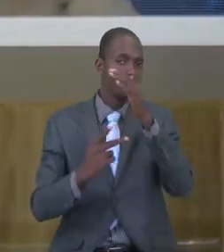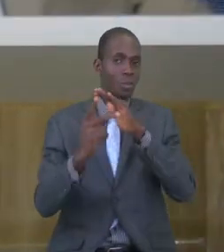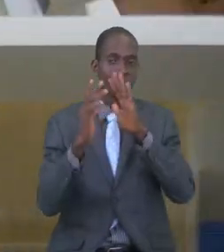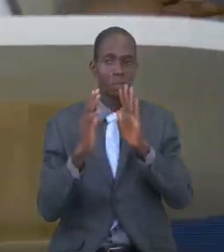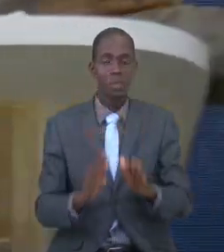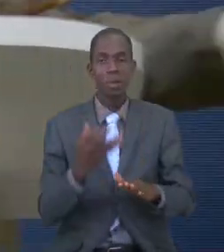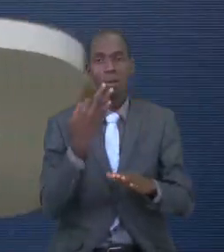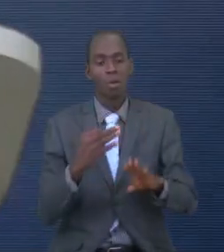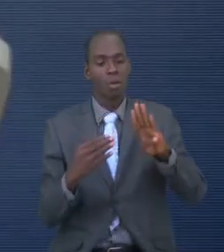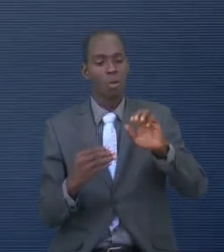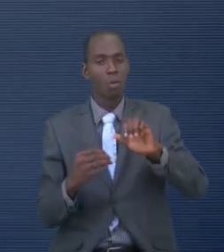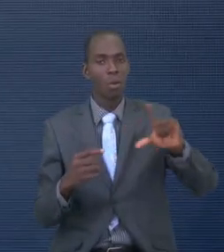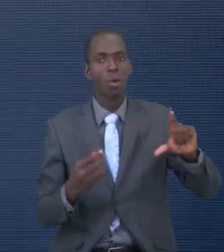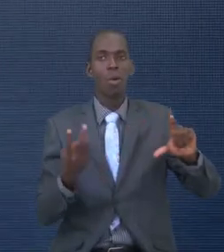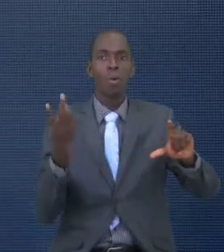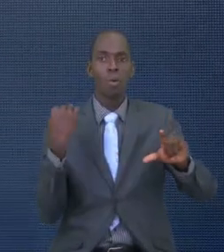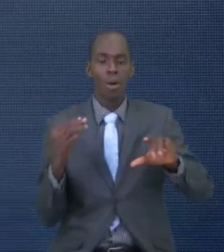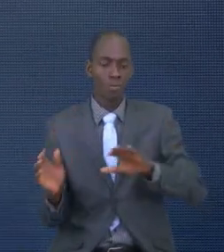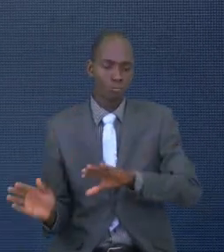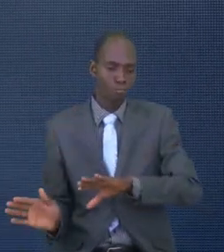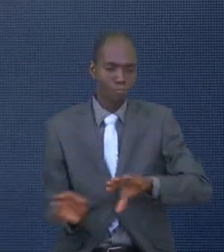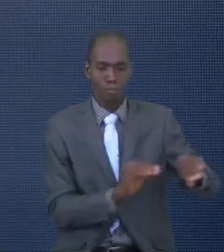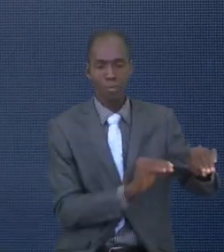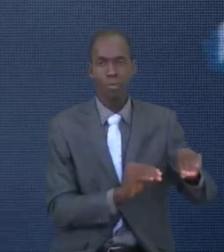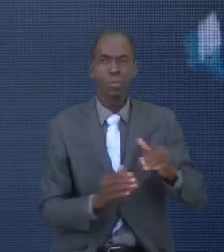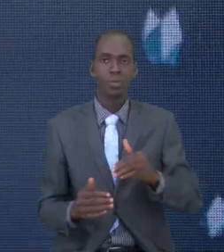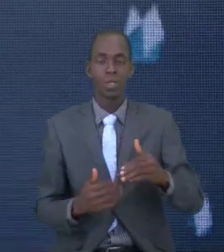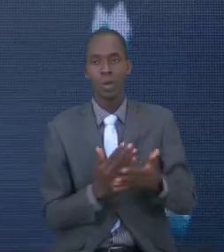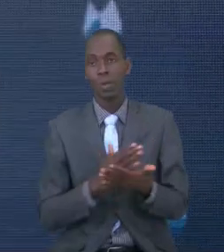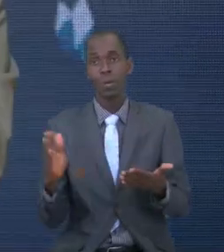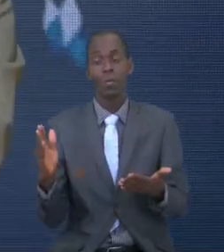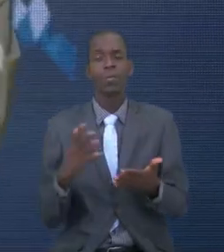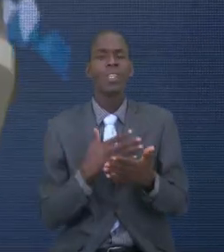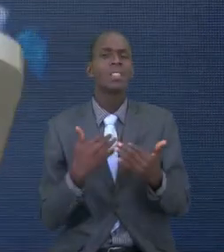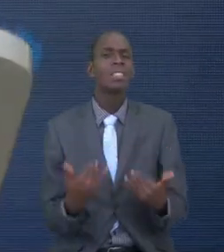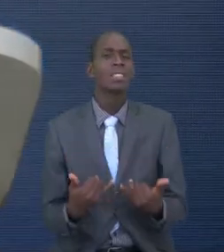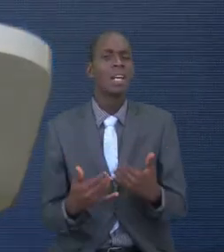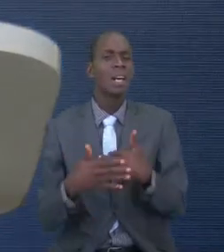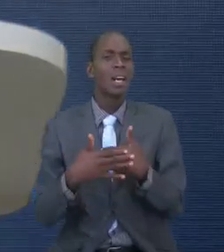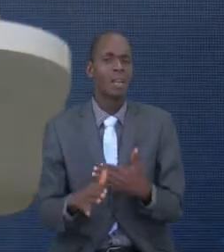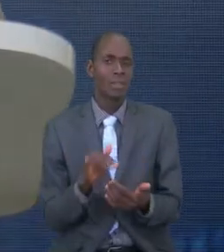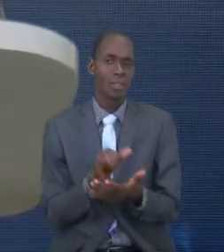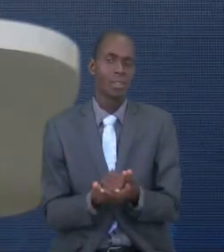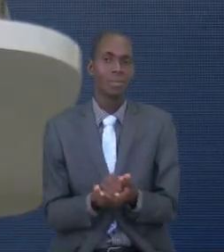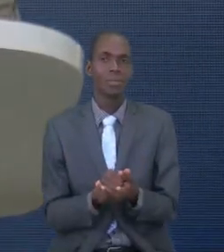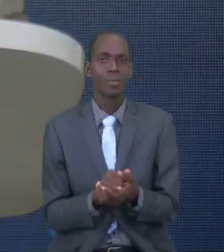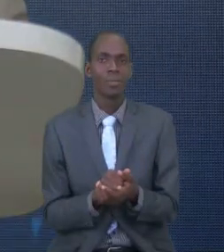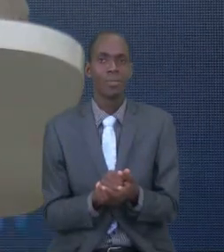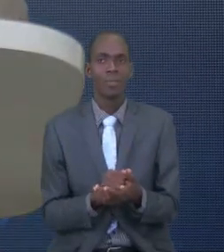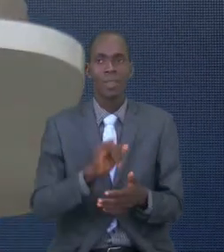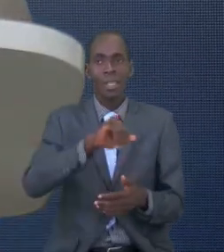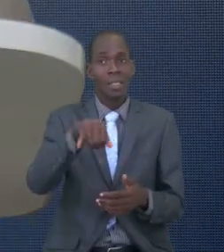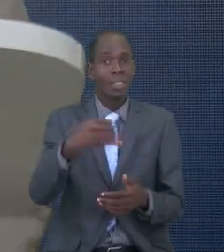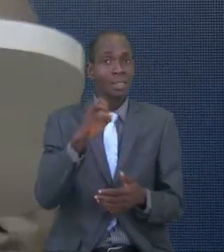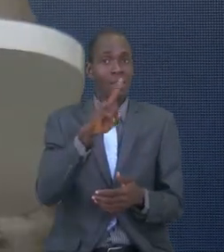were pushed away, pushed aside. Now, after that, Jezebel was